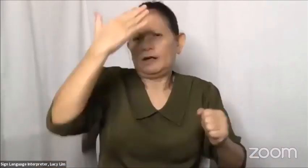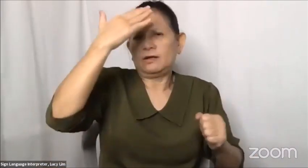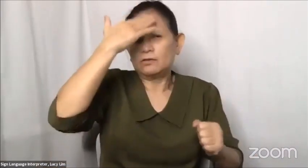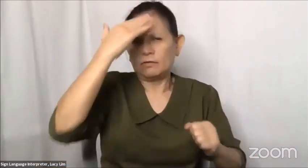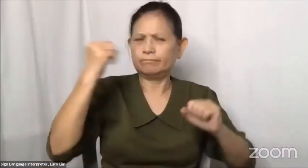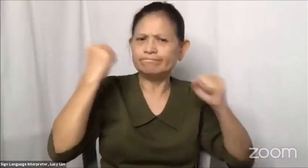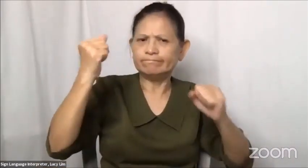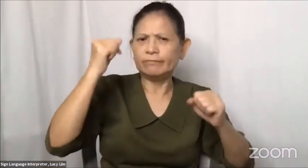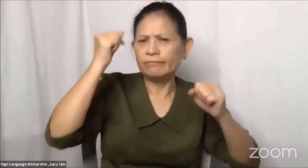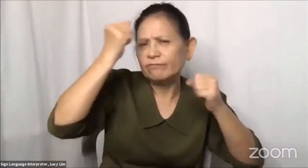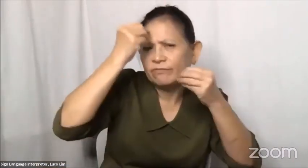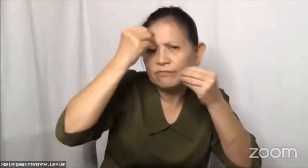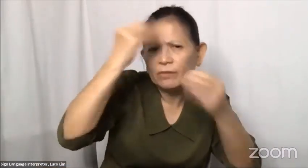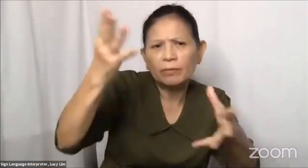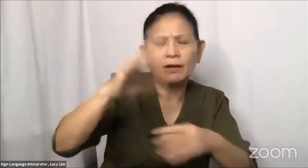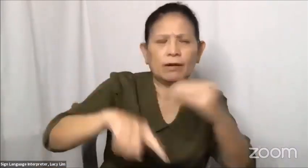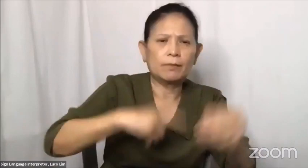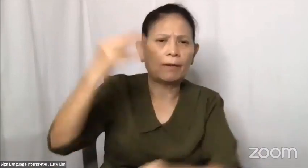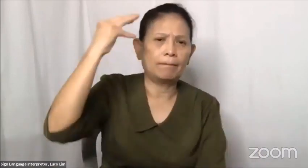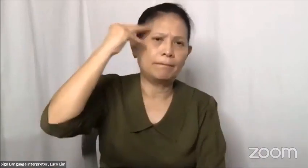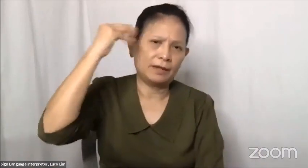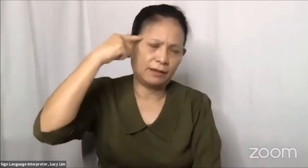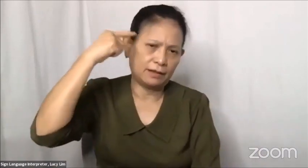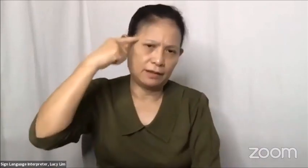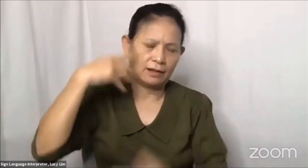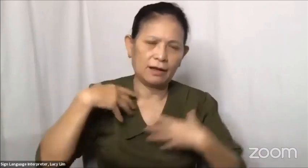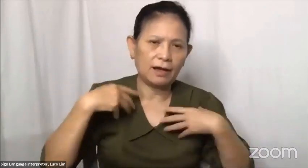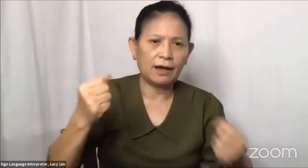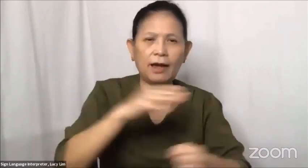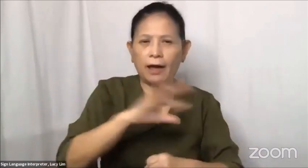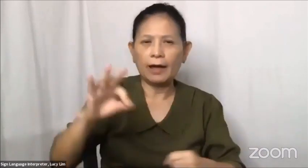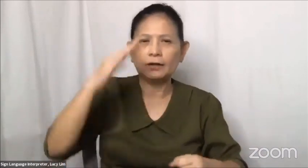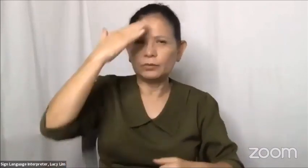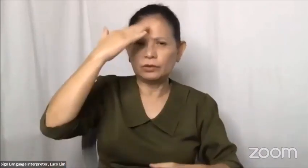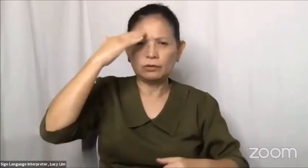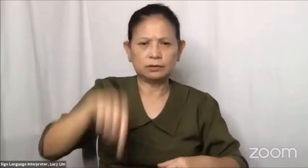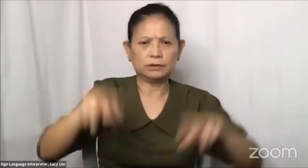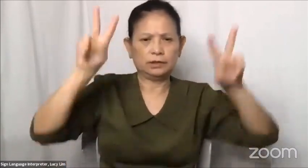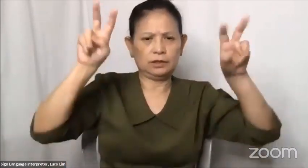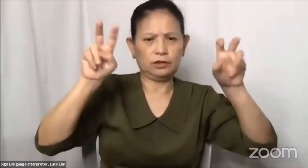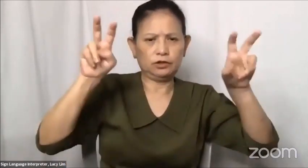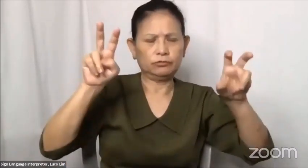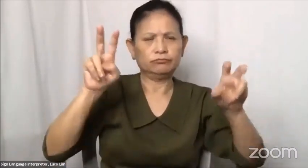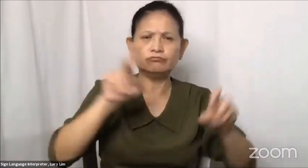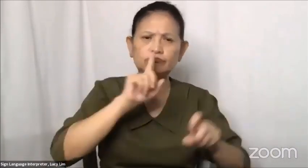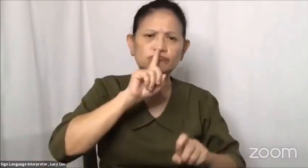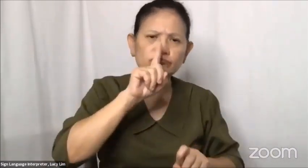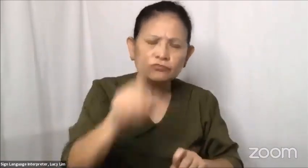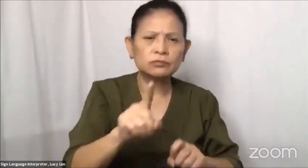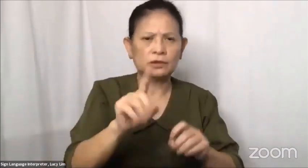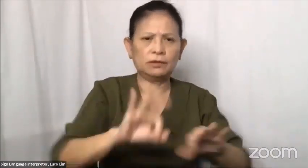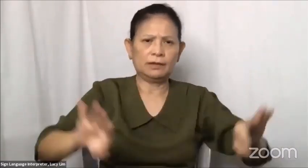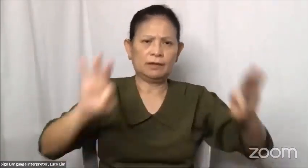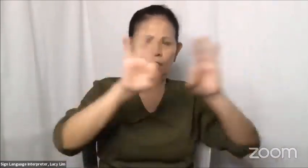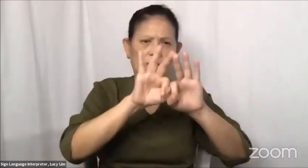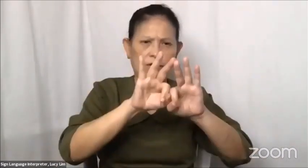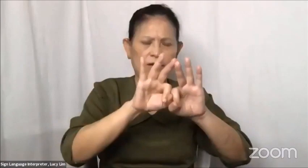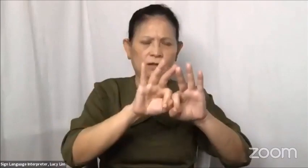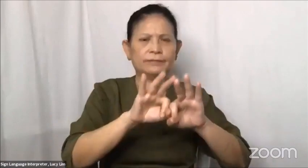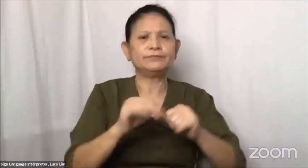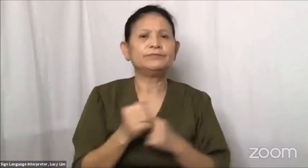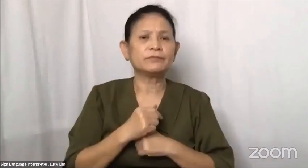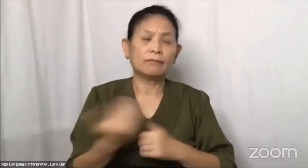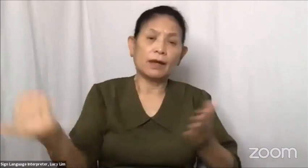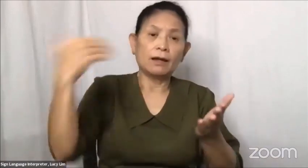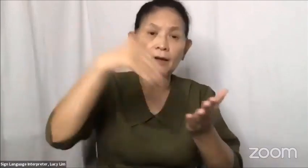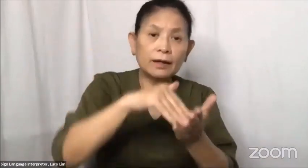and well-being. And I also believe this issue will be heard and realized how important it is. Once again, thank you